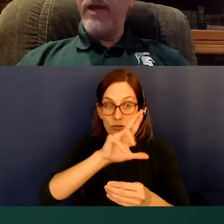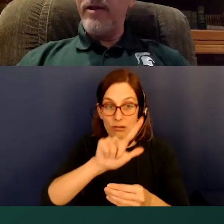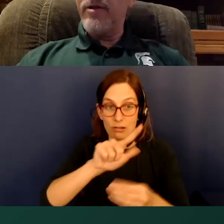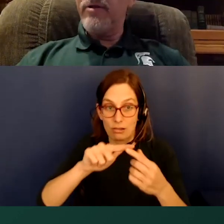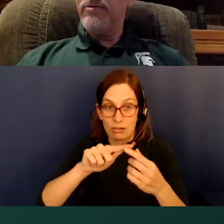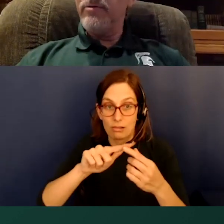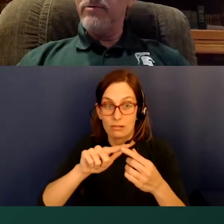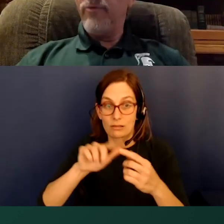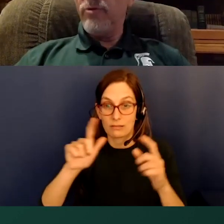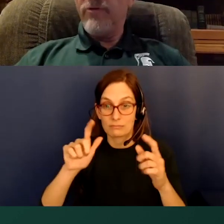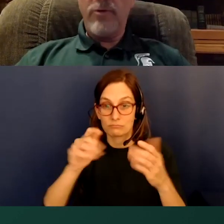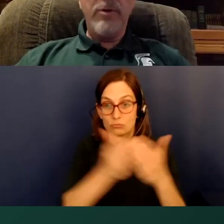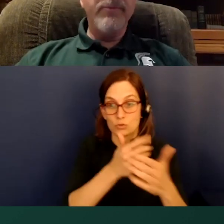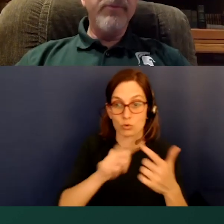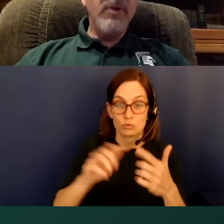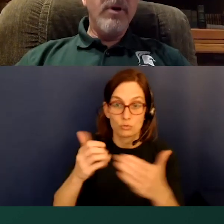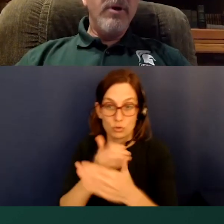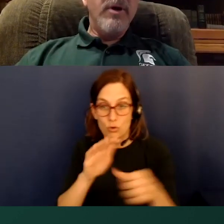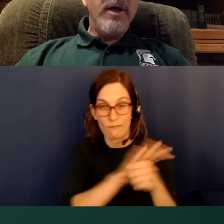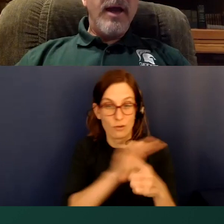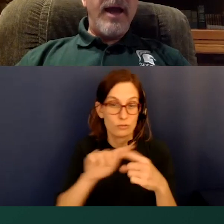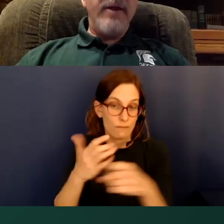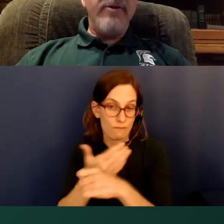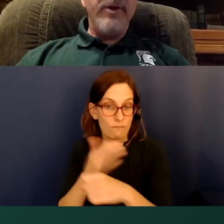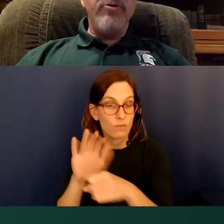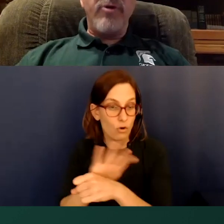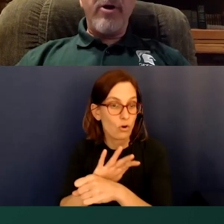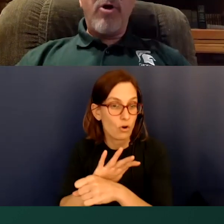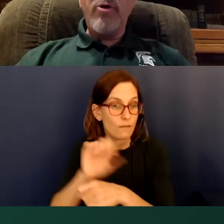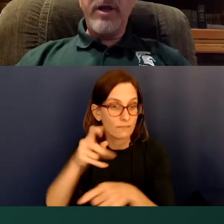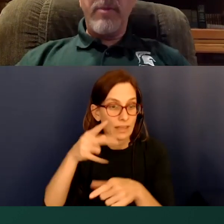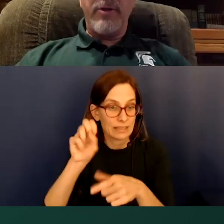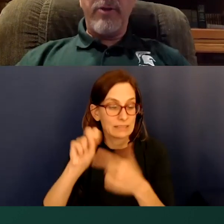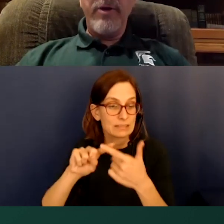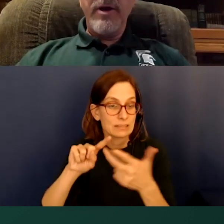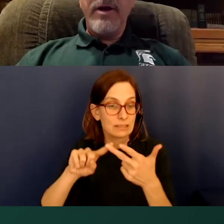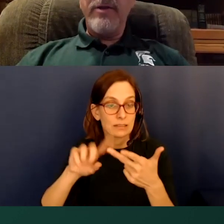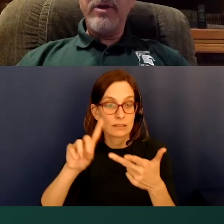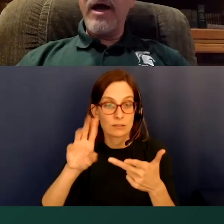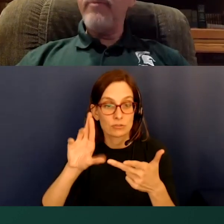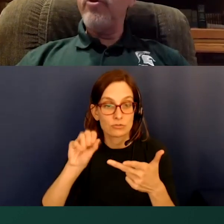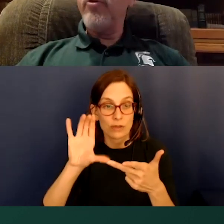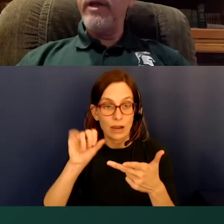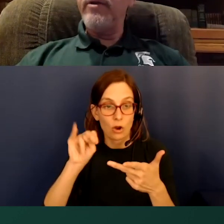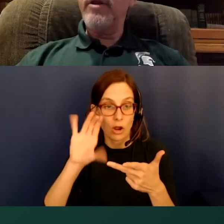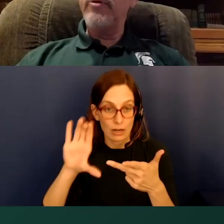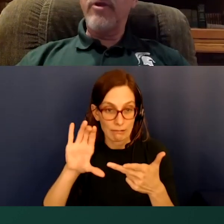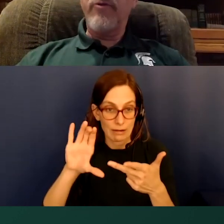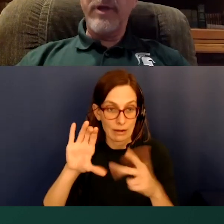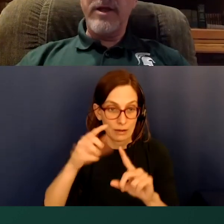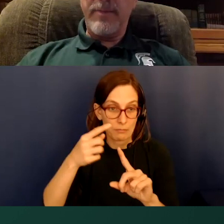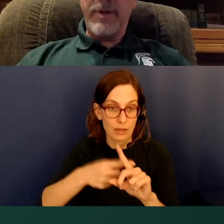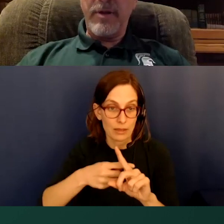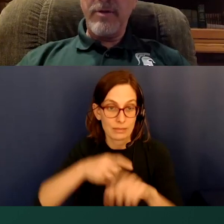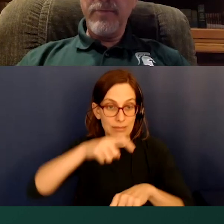the phase, full to full, and the draconic month, the time between centers